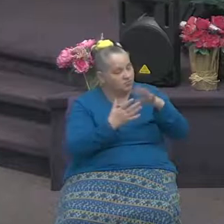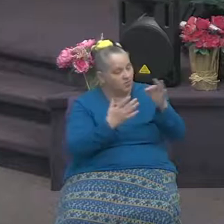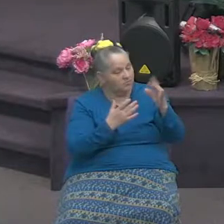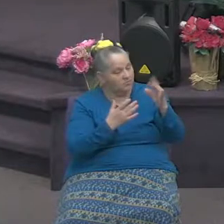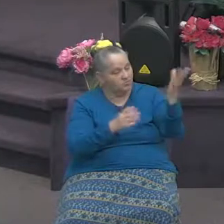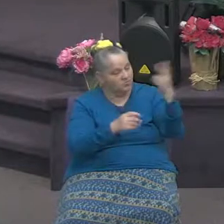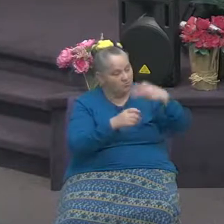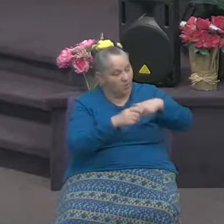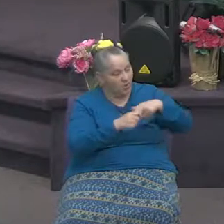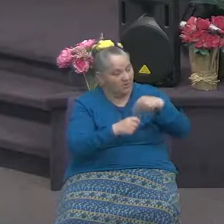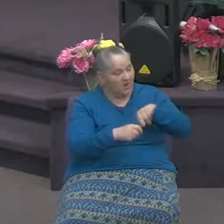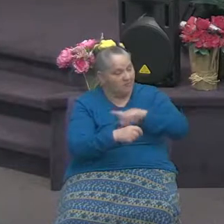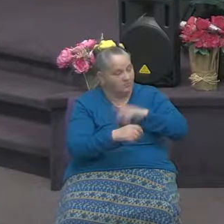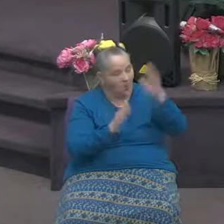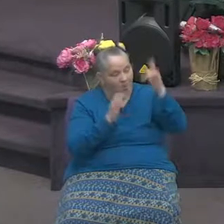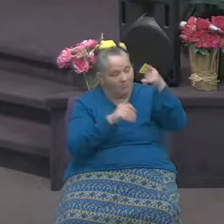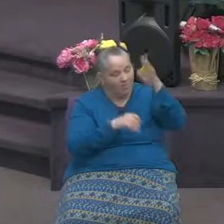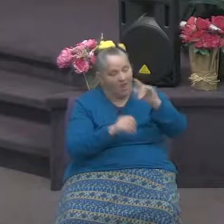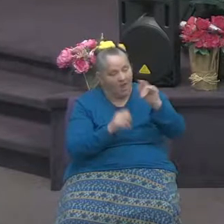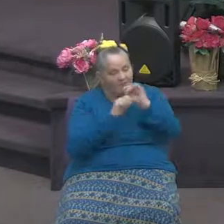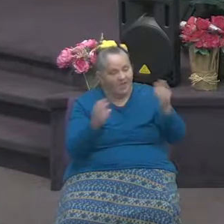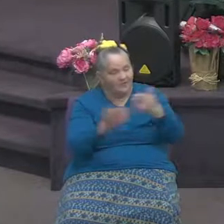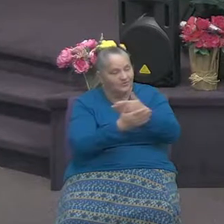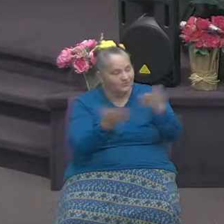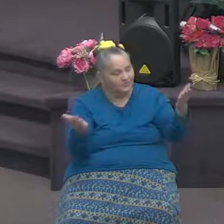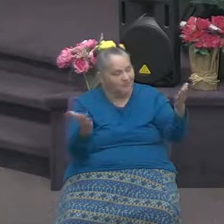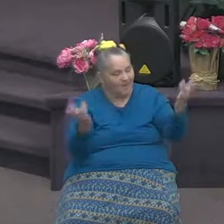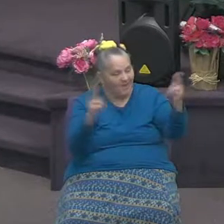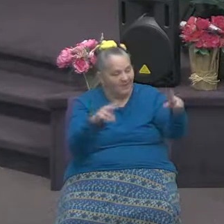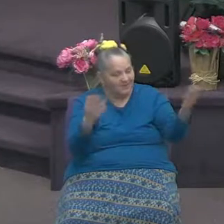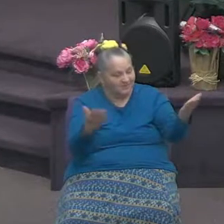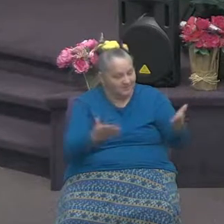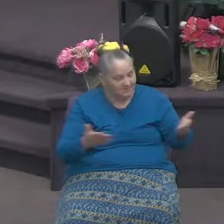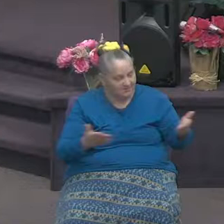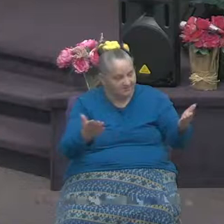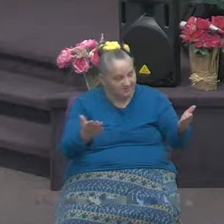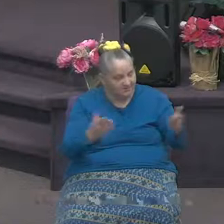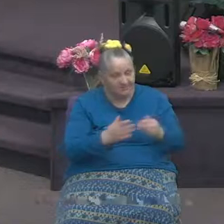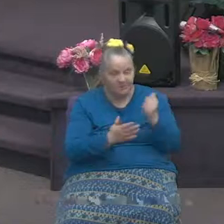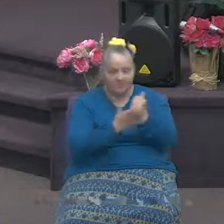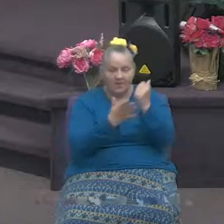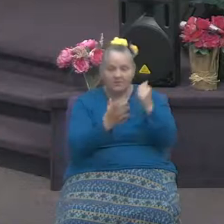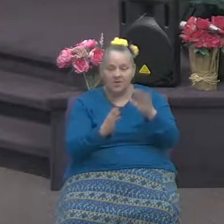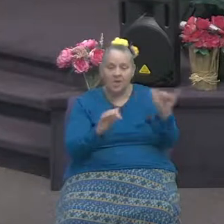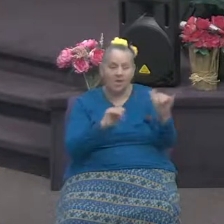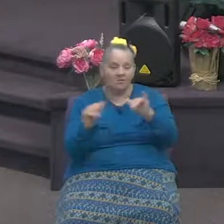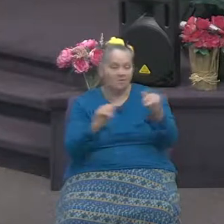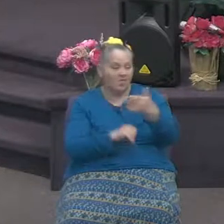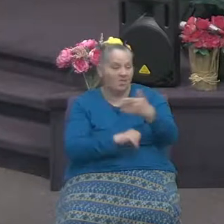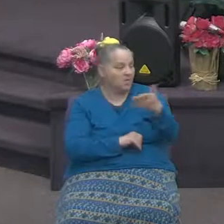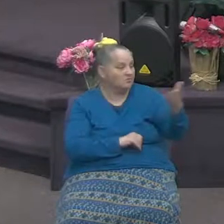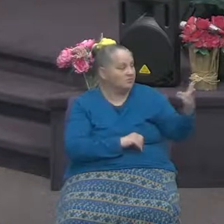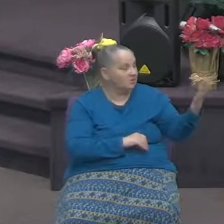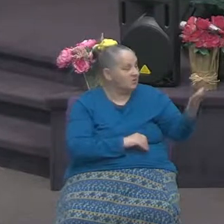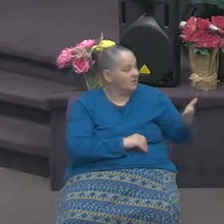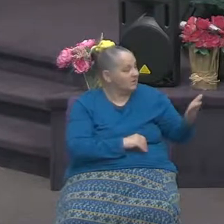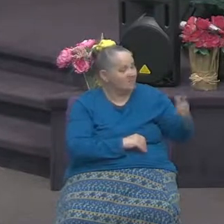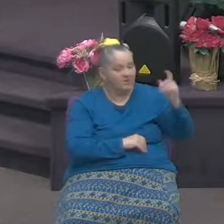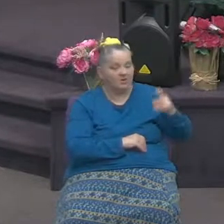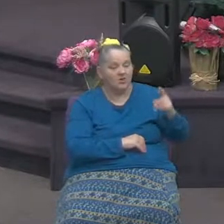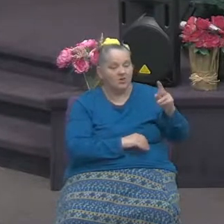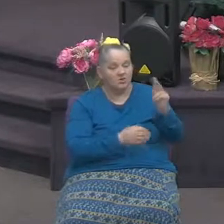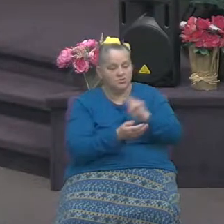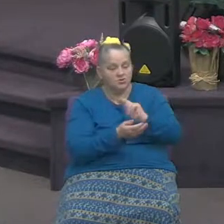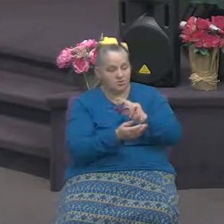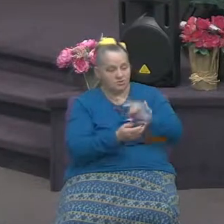join us. We hope that God blesses you through what transpires in this place today. Amen. Also, for those of you that are here, if you need a nursery,